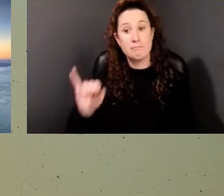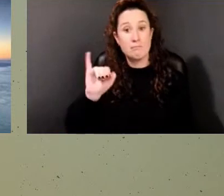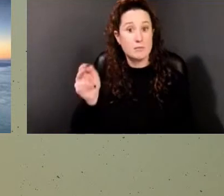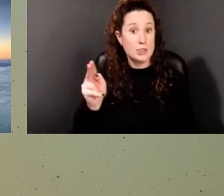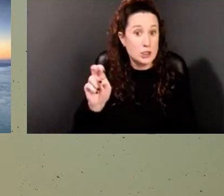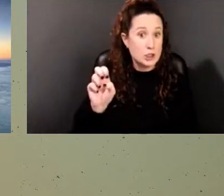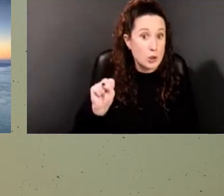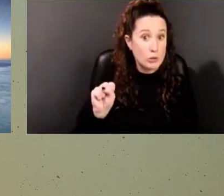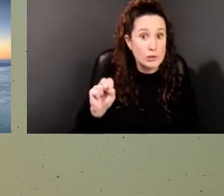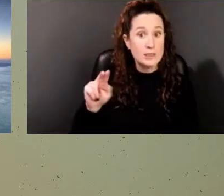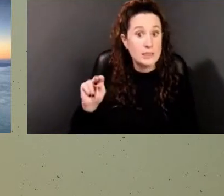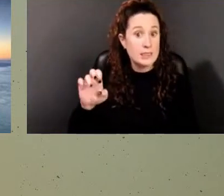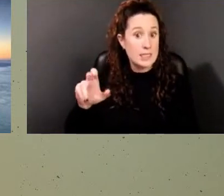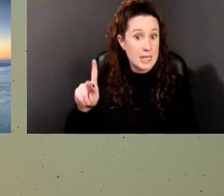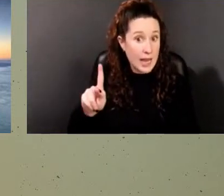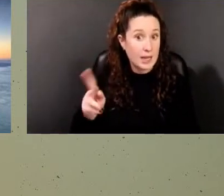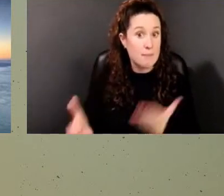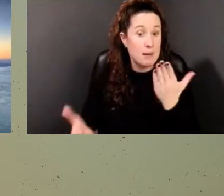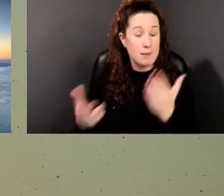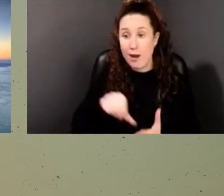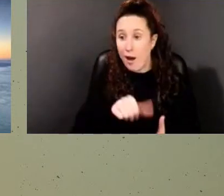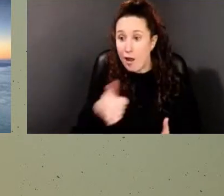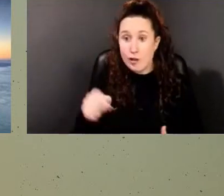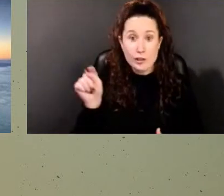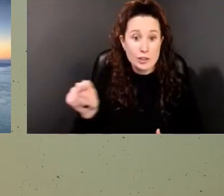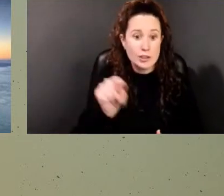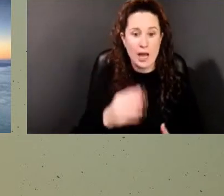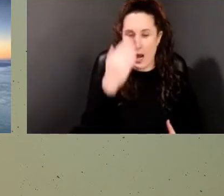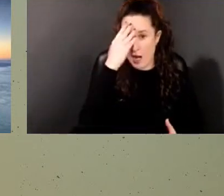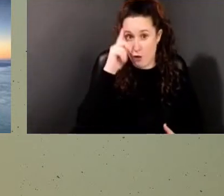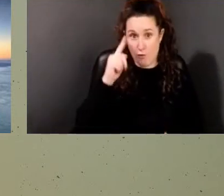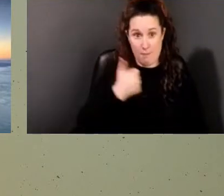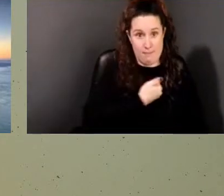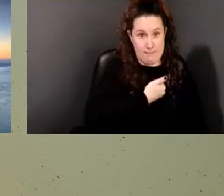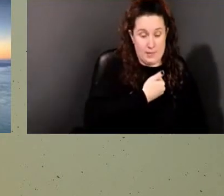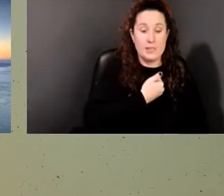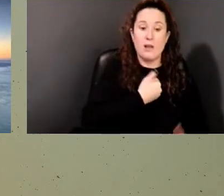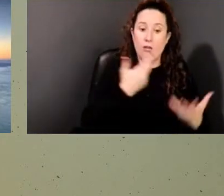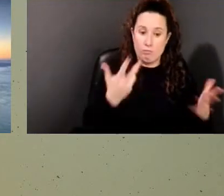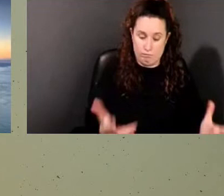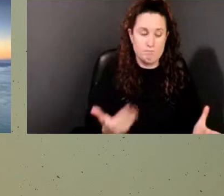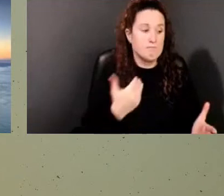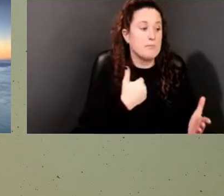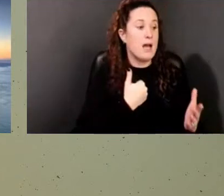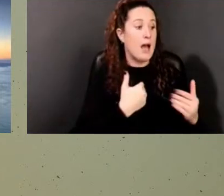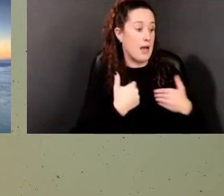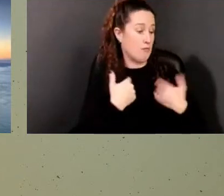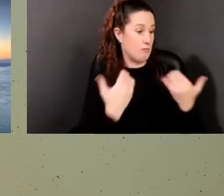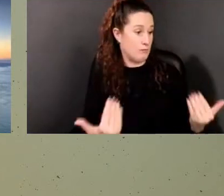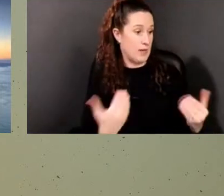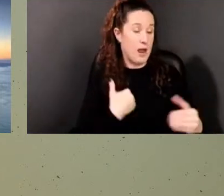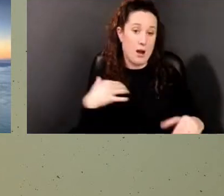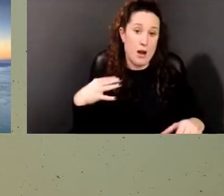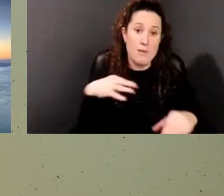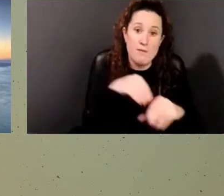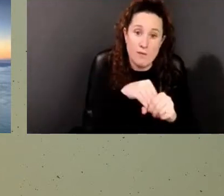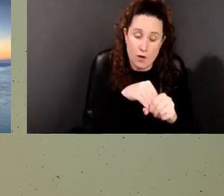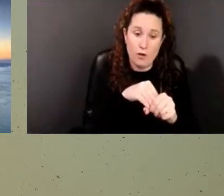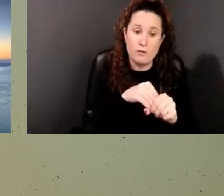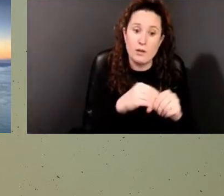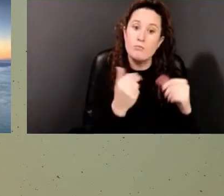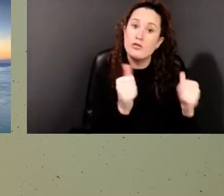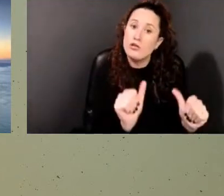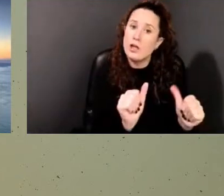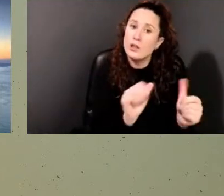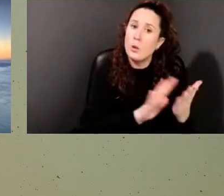there's definitely other things. I know for myself, I am involved right now in trying to learn